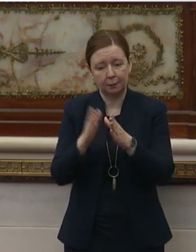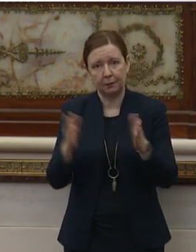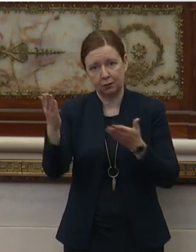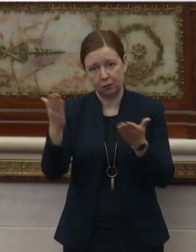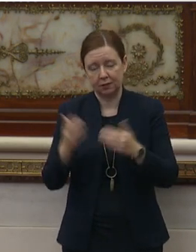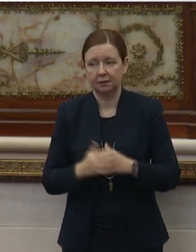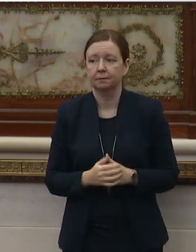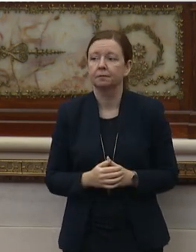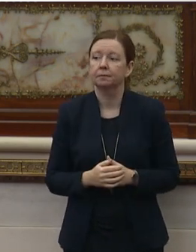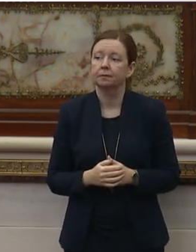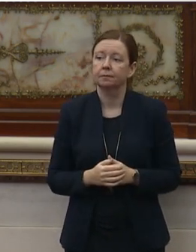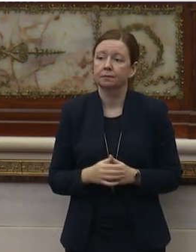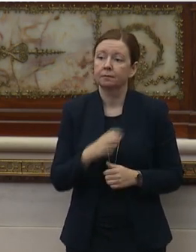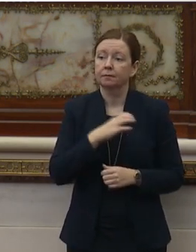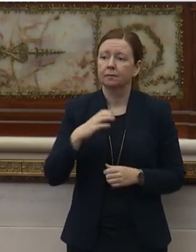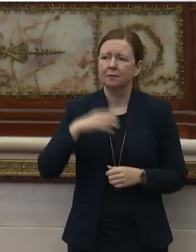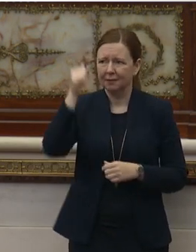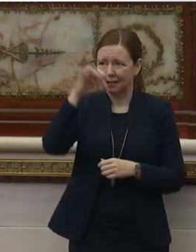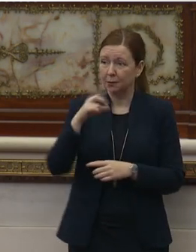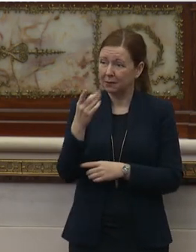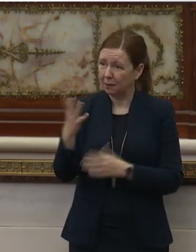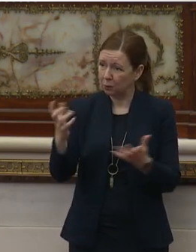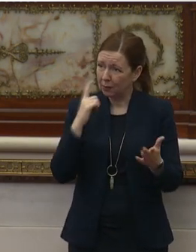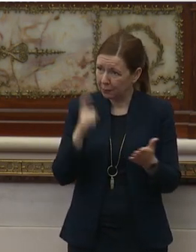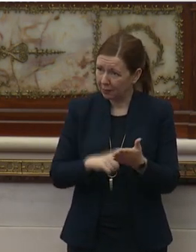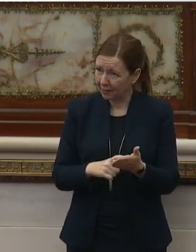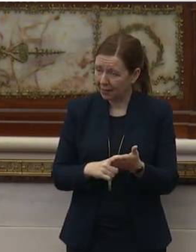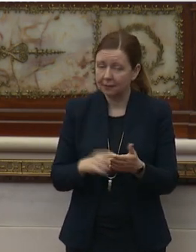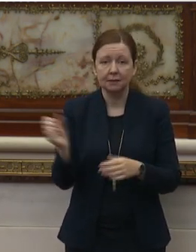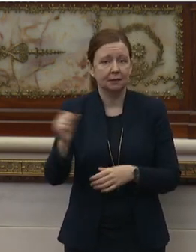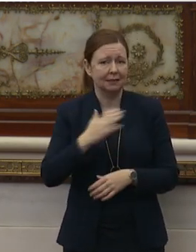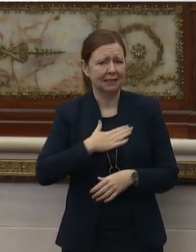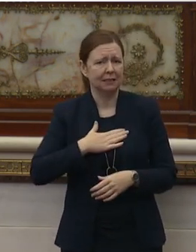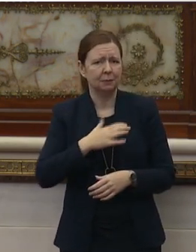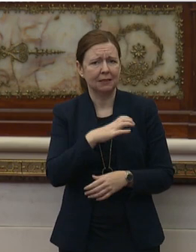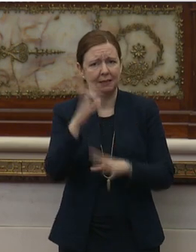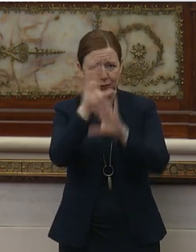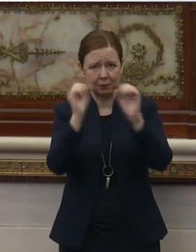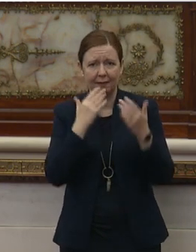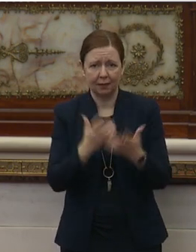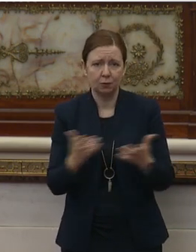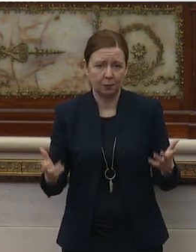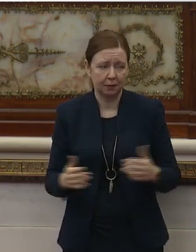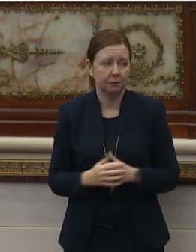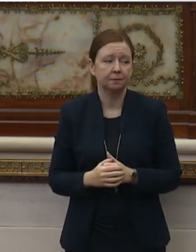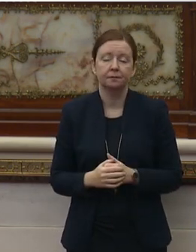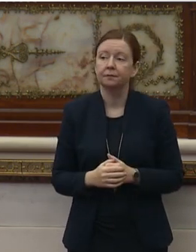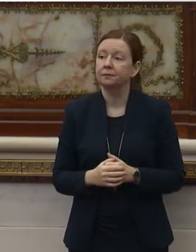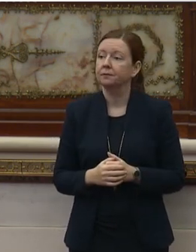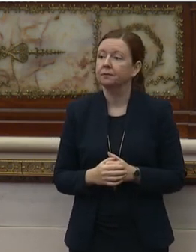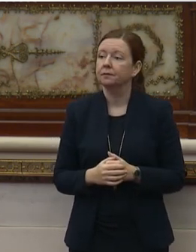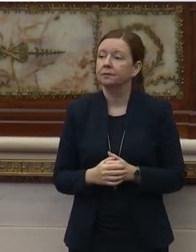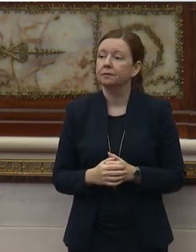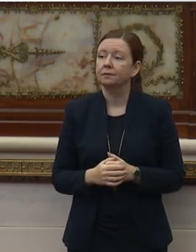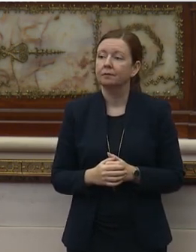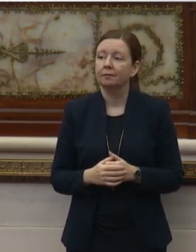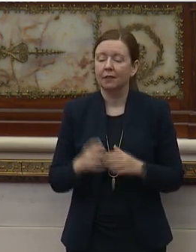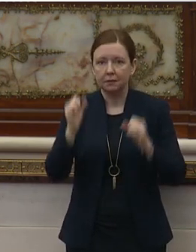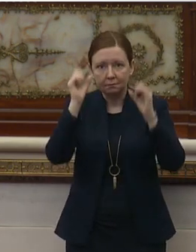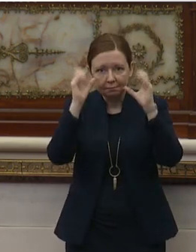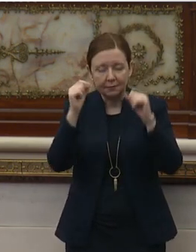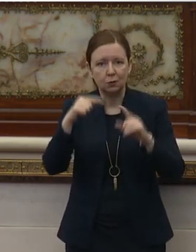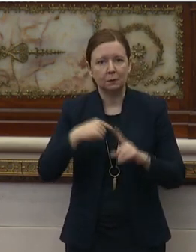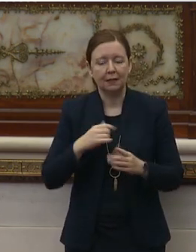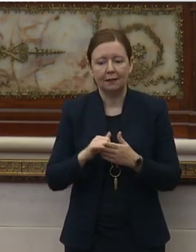service. Councilman Dom, did you want to be recognized? Yes, please, Council President. Thank you so much. Thank you. It's kind of amazing